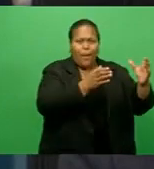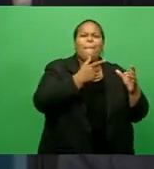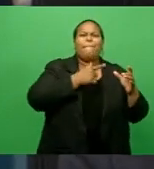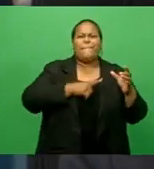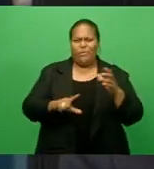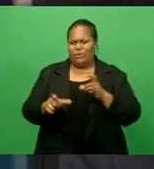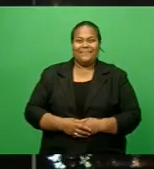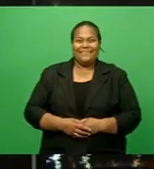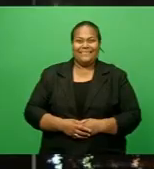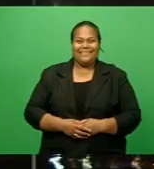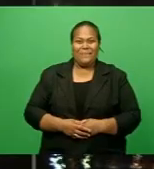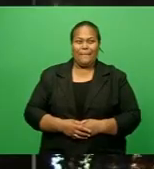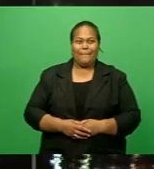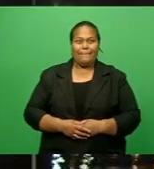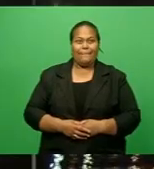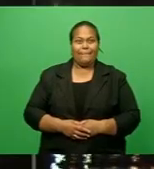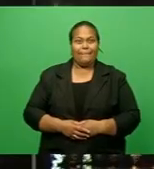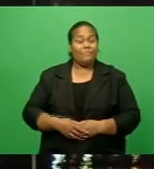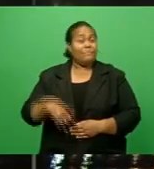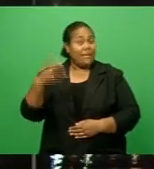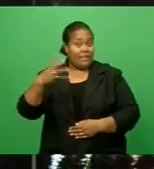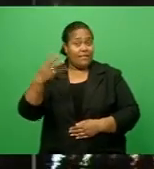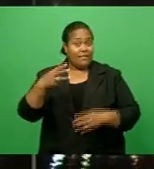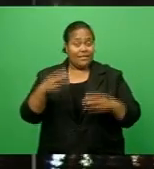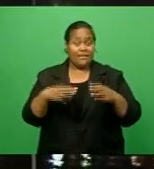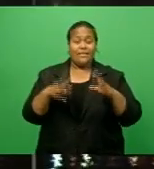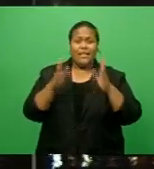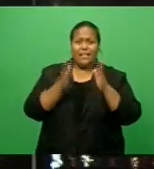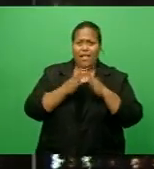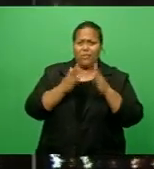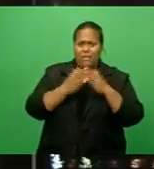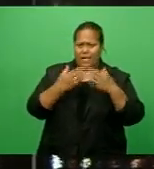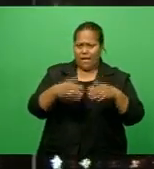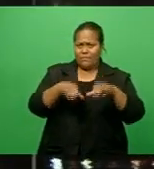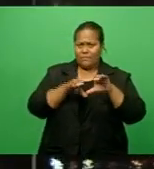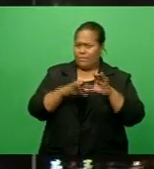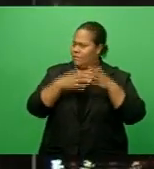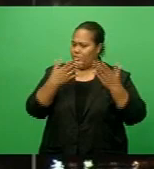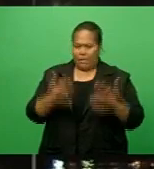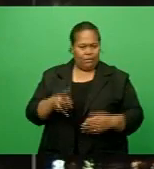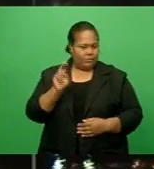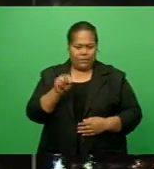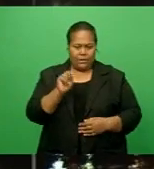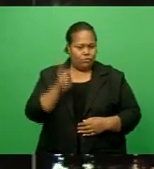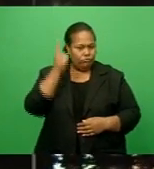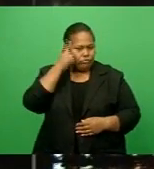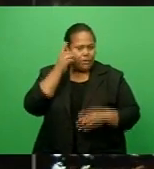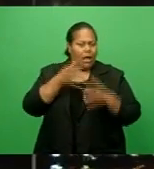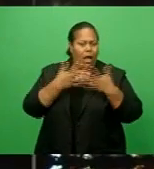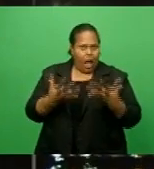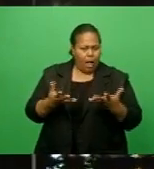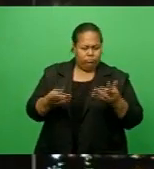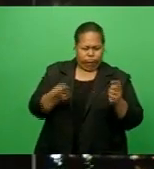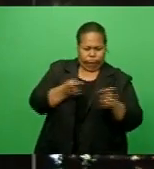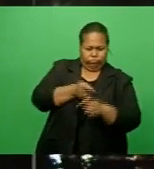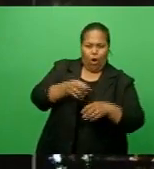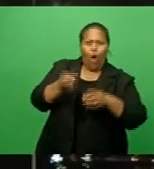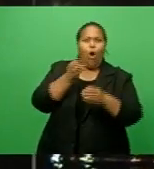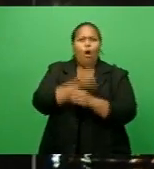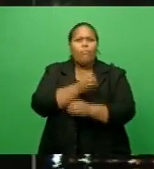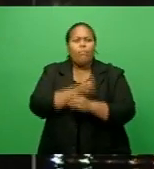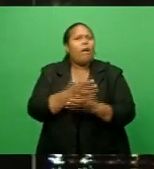change adaptation. 13 municipal councils have been told to effectively rethink how they can operate and provide